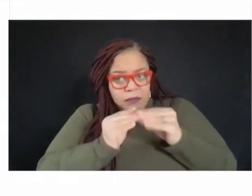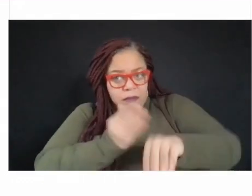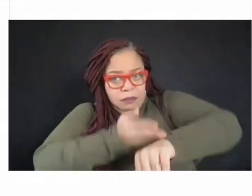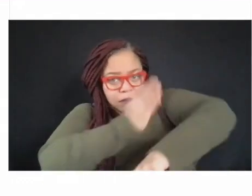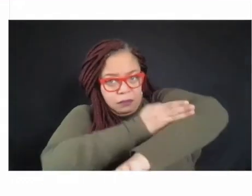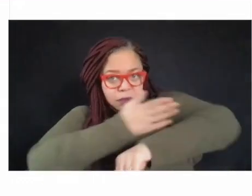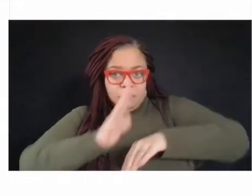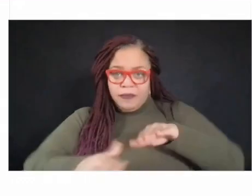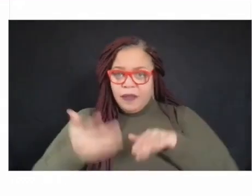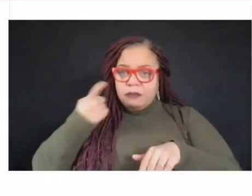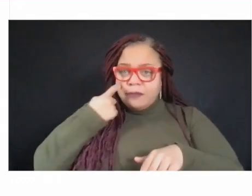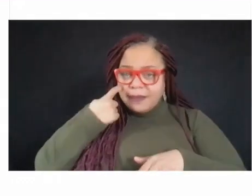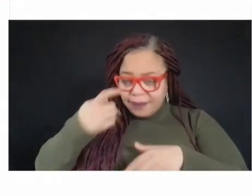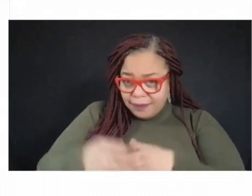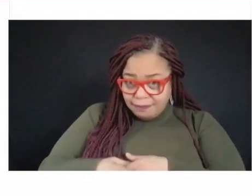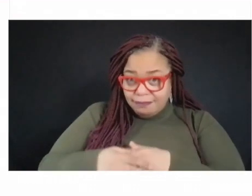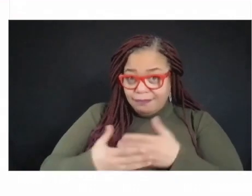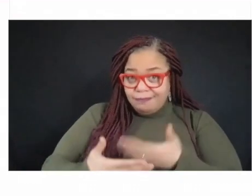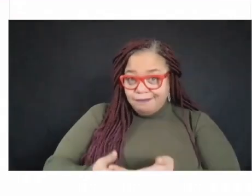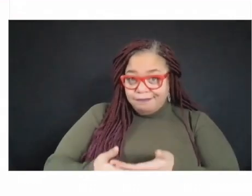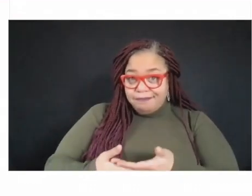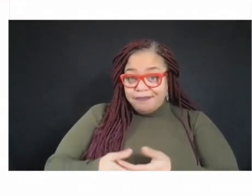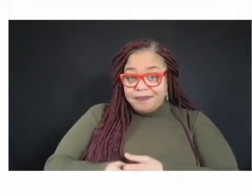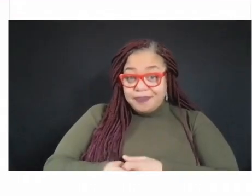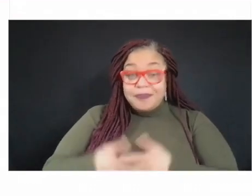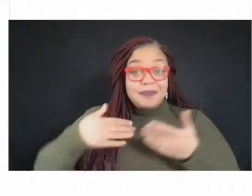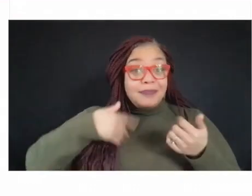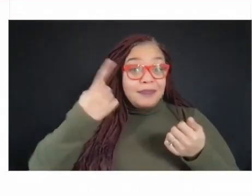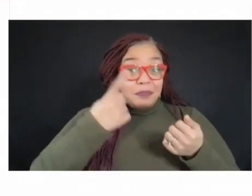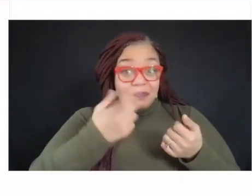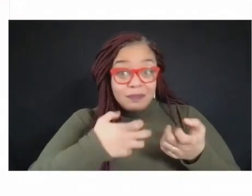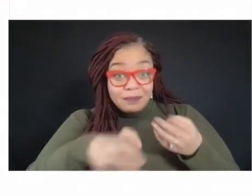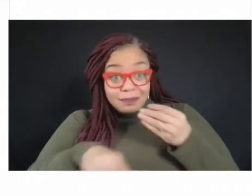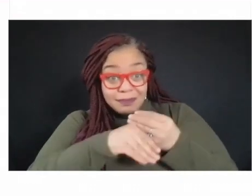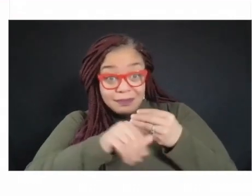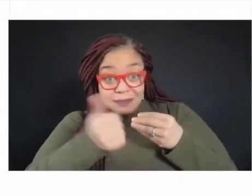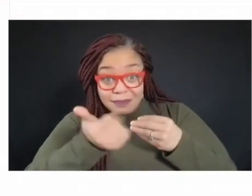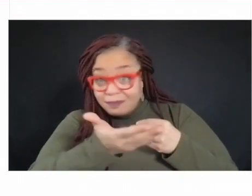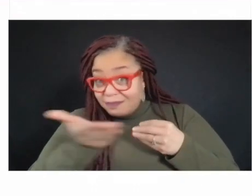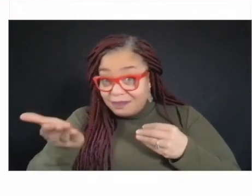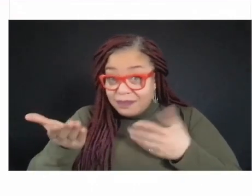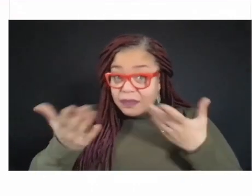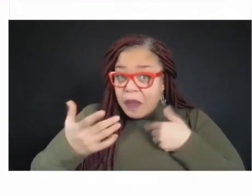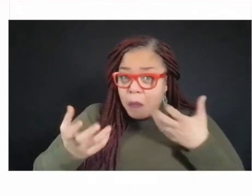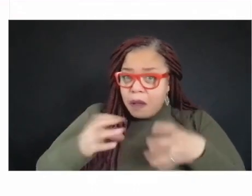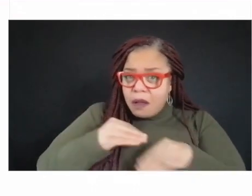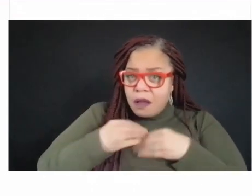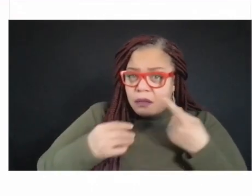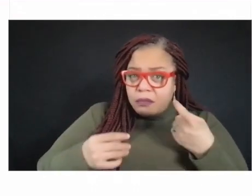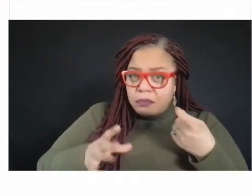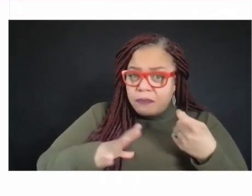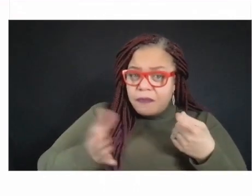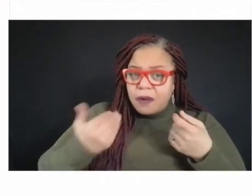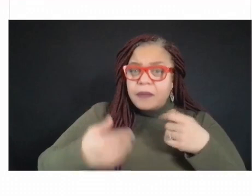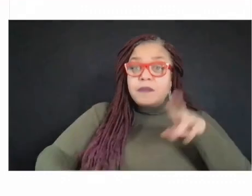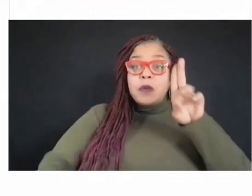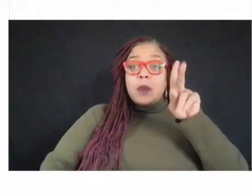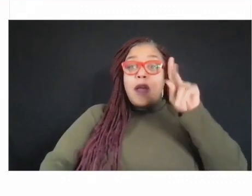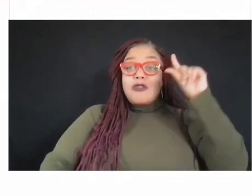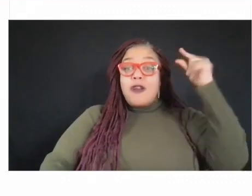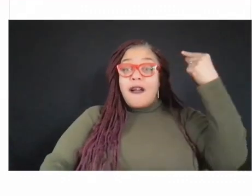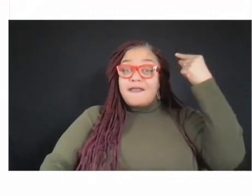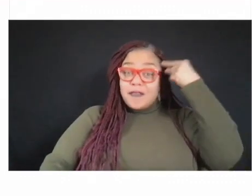May I add something? Yes. So one of the things that I think the UK government did very well, I live in the UK,